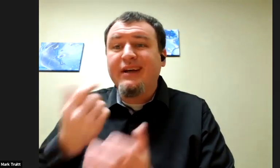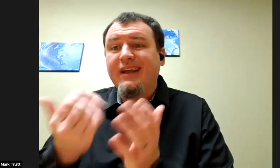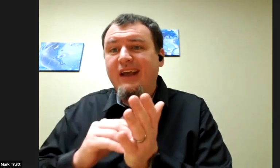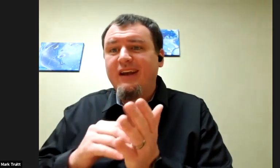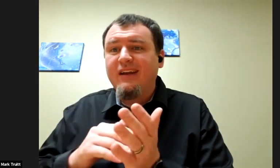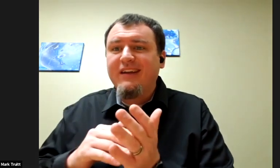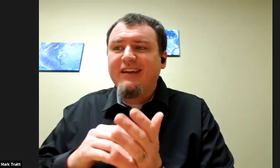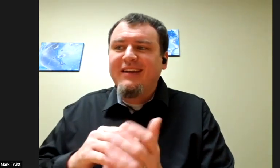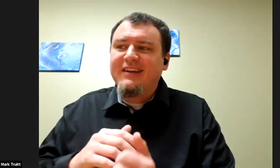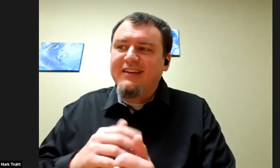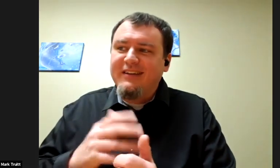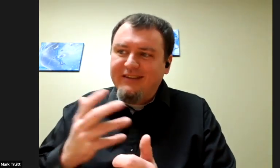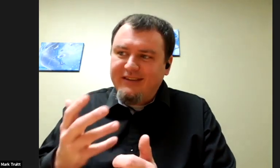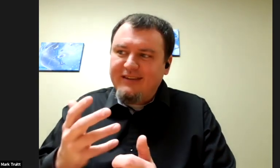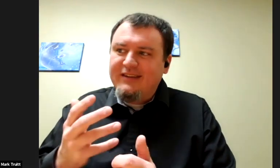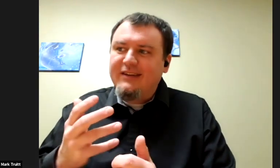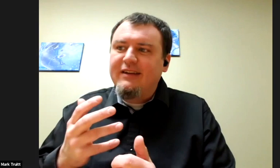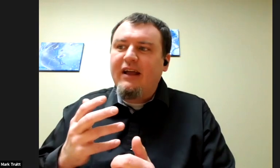Because again,